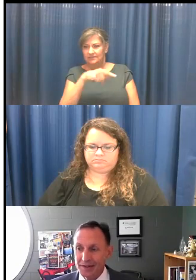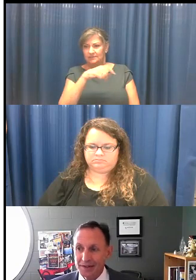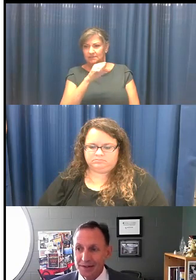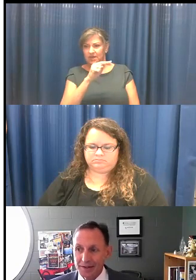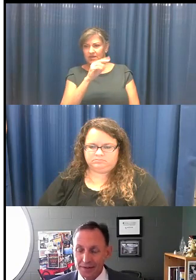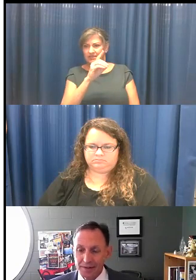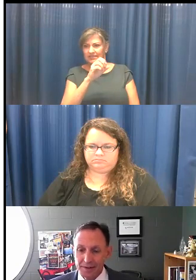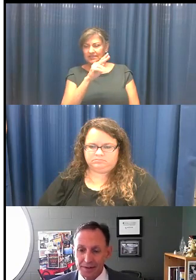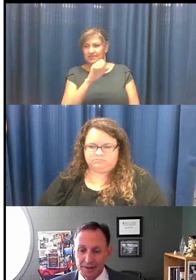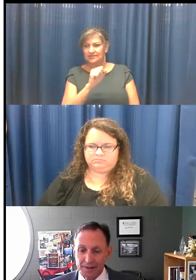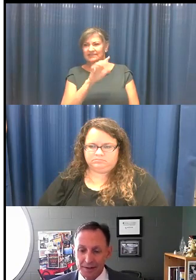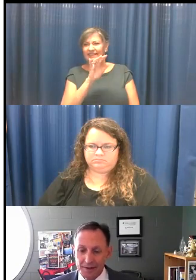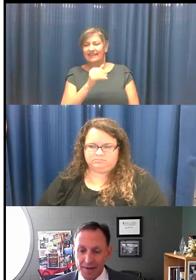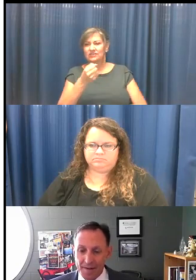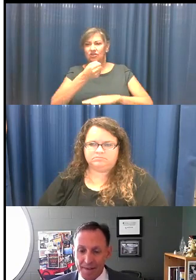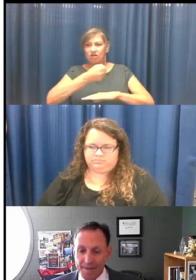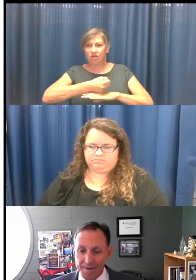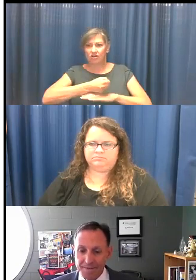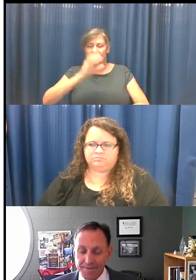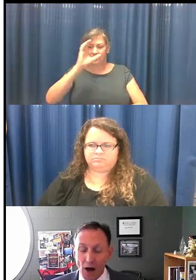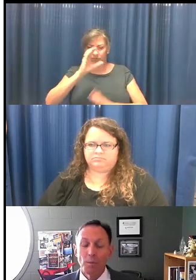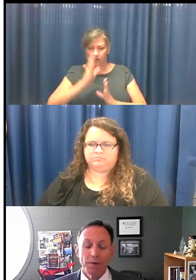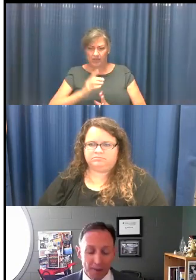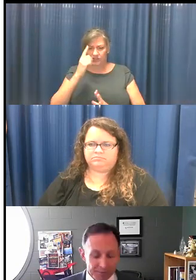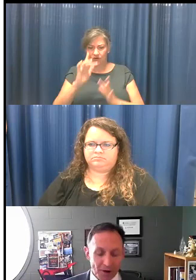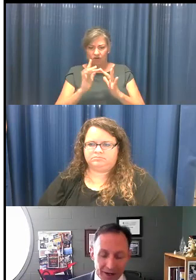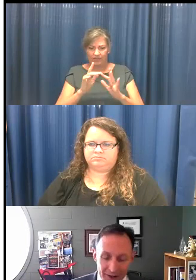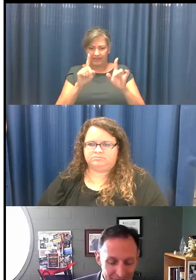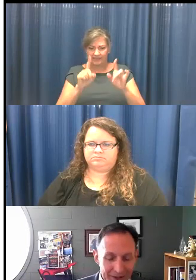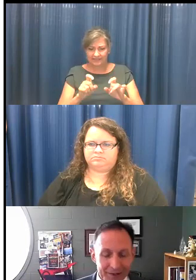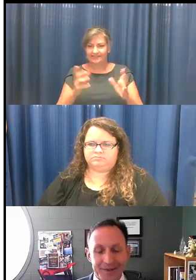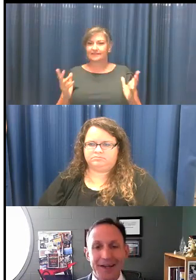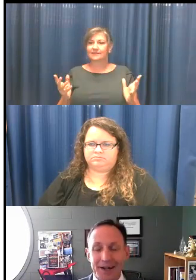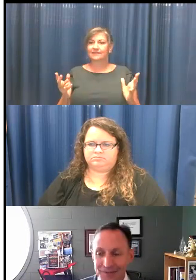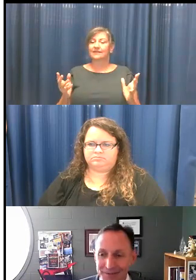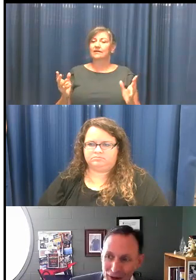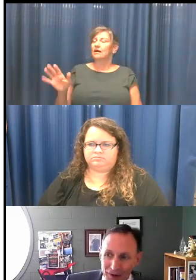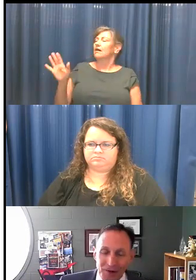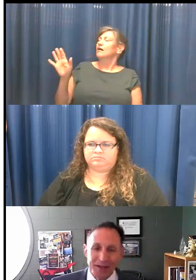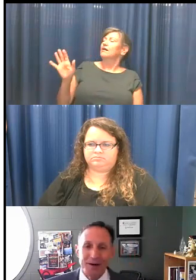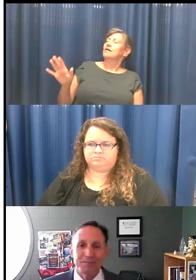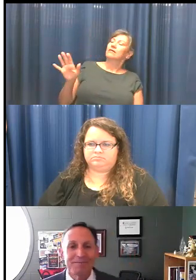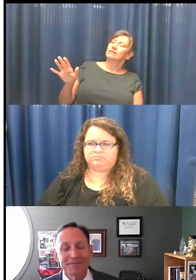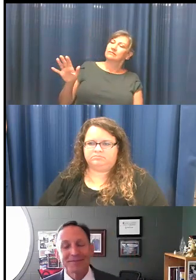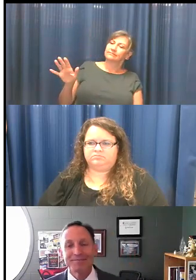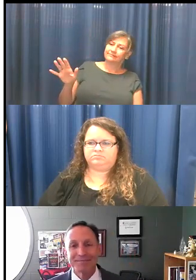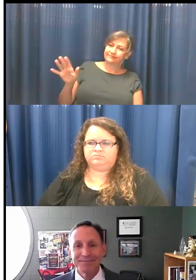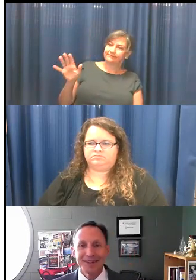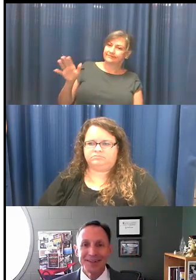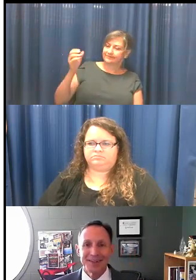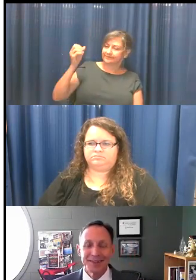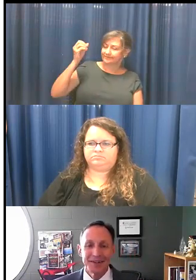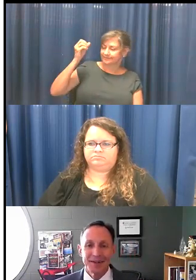be our lockdown browser for online testing. Oh, sorry. Yes, I recall now.